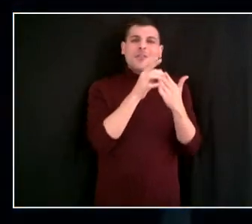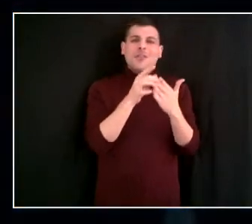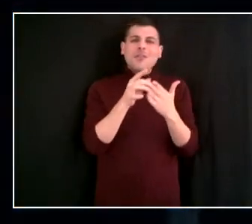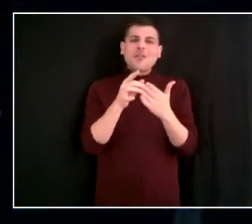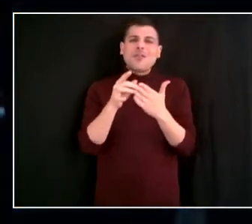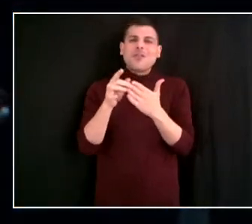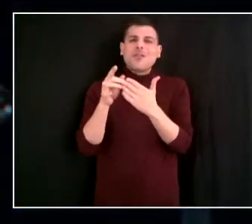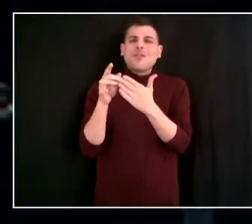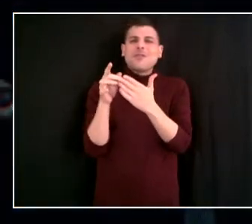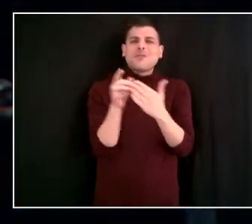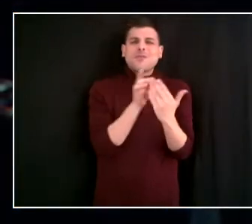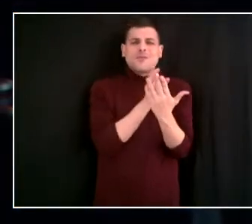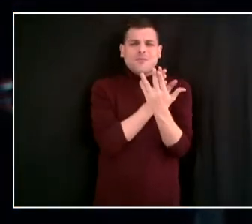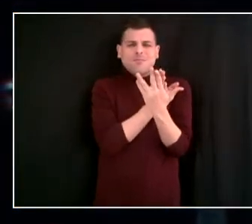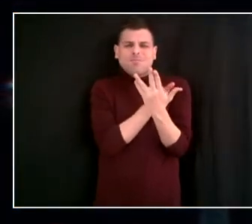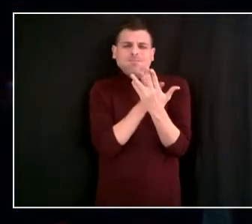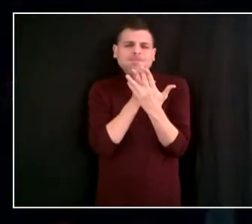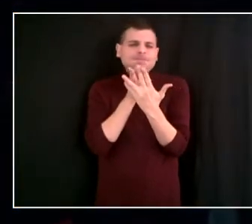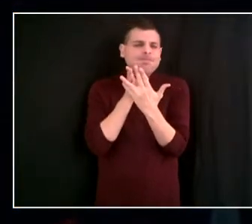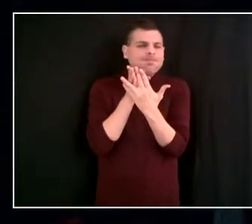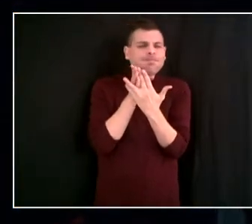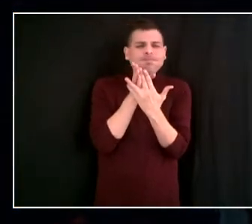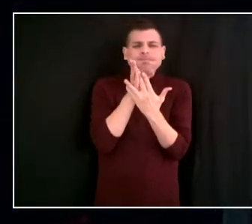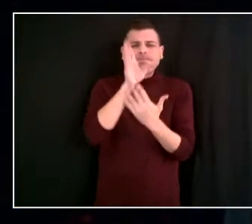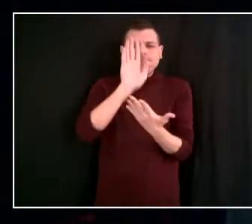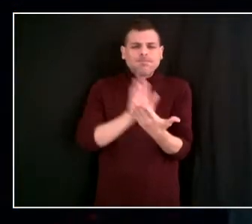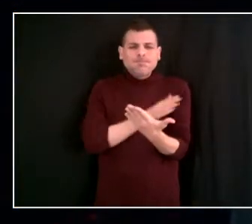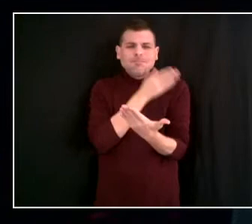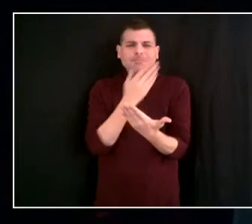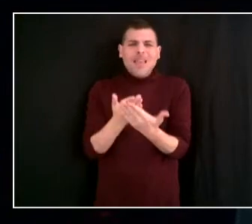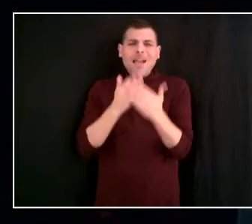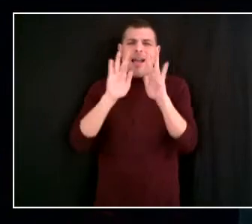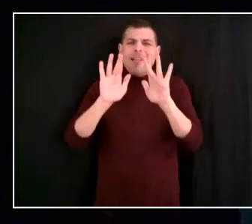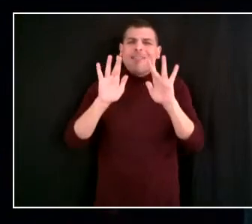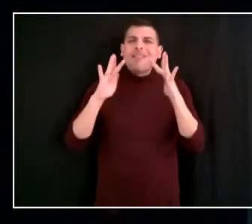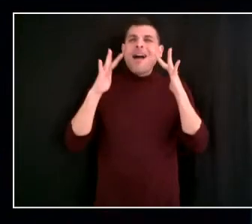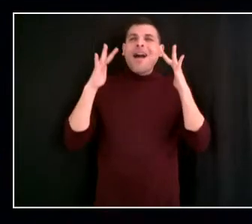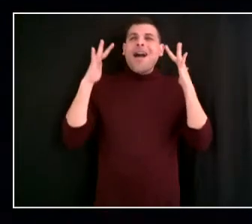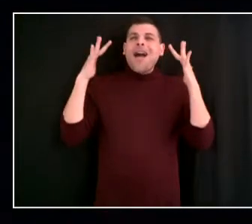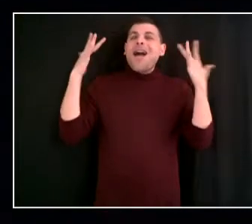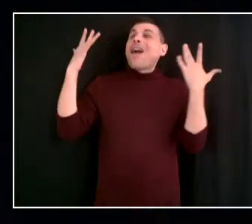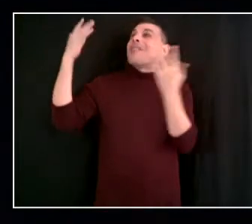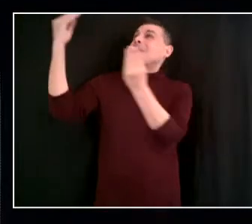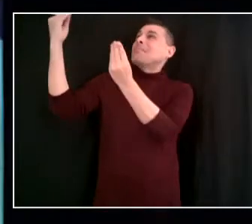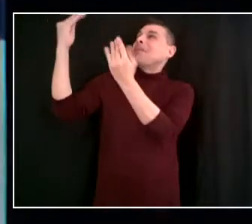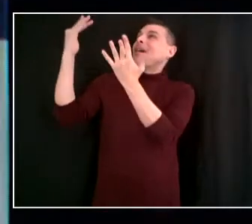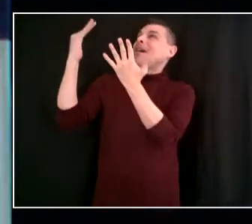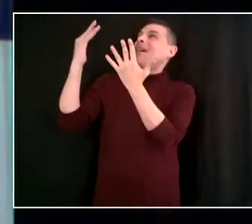her through the night with the light from